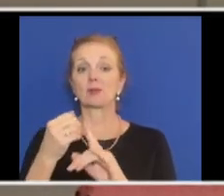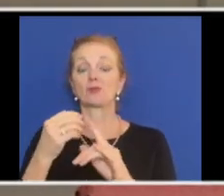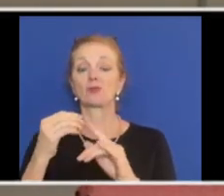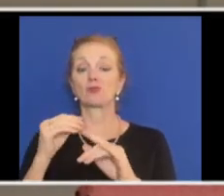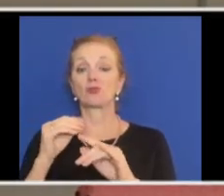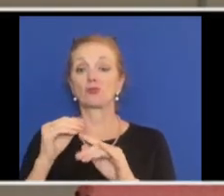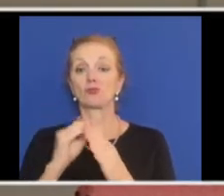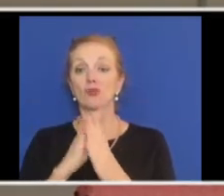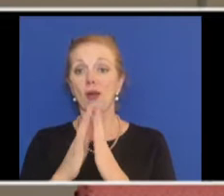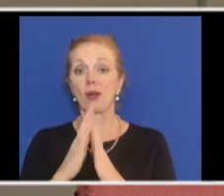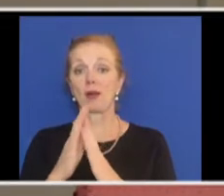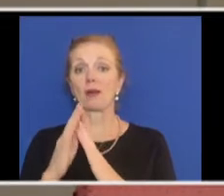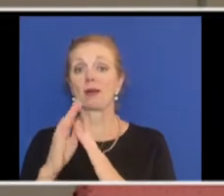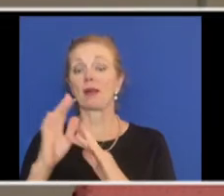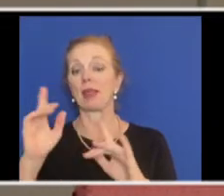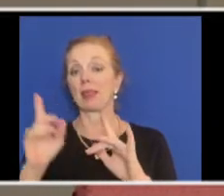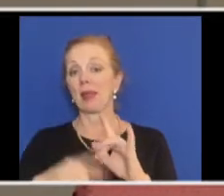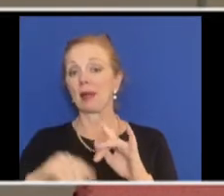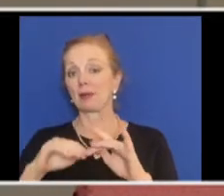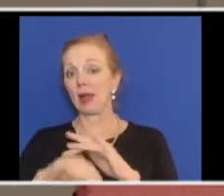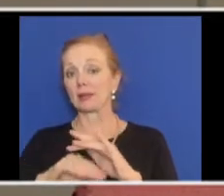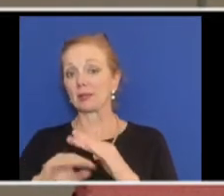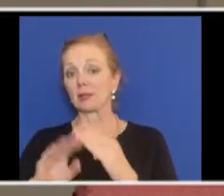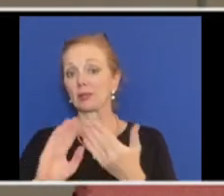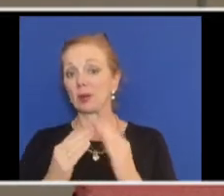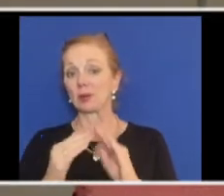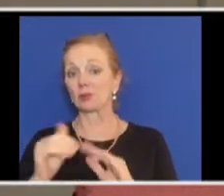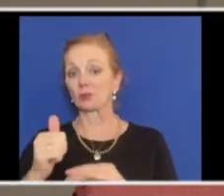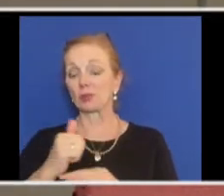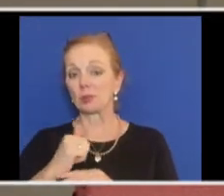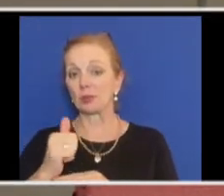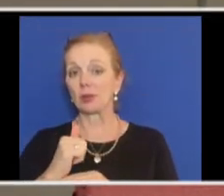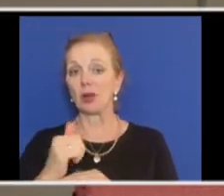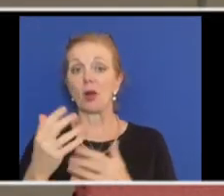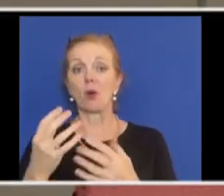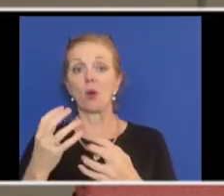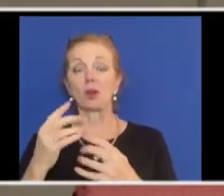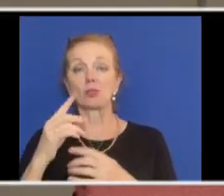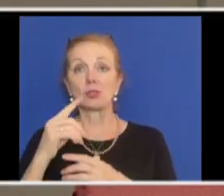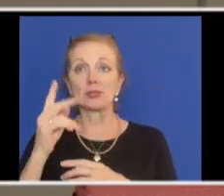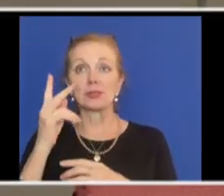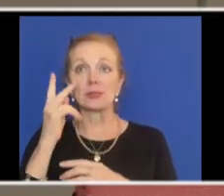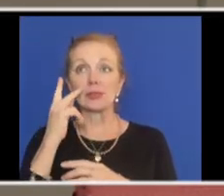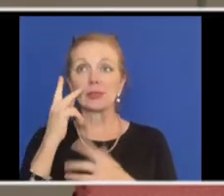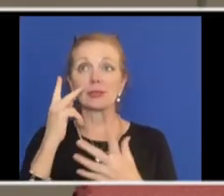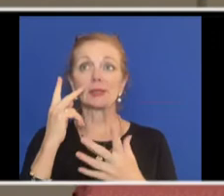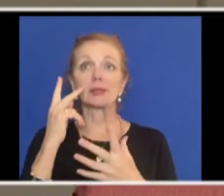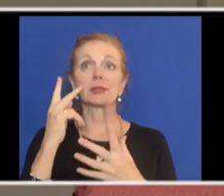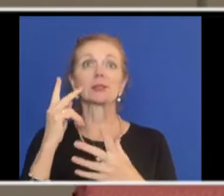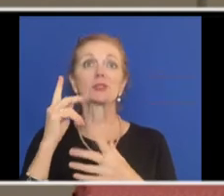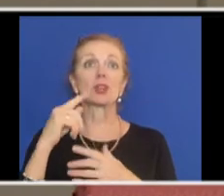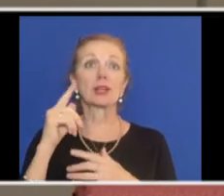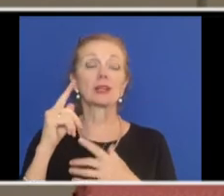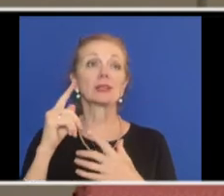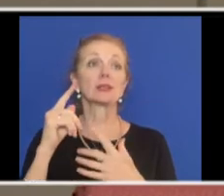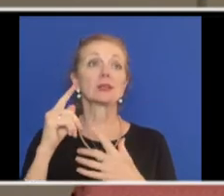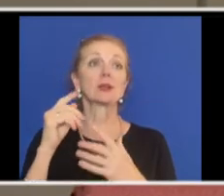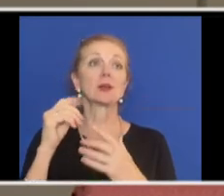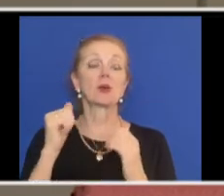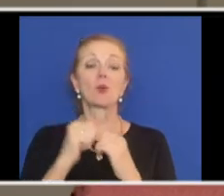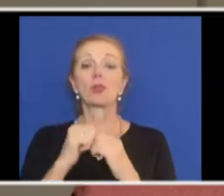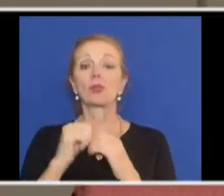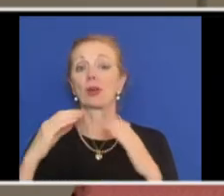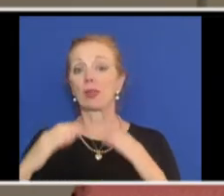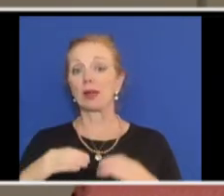and lack of access to public transportation just want to check if you can check in with your